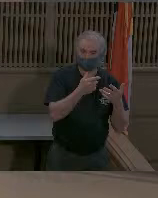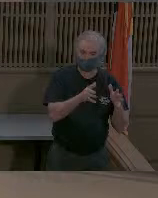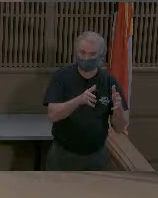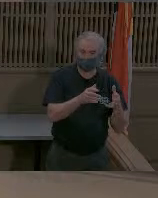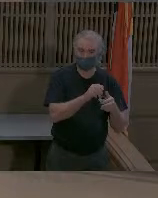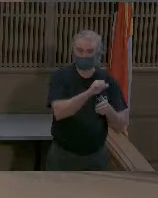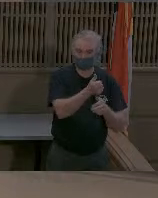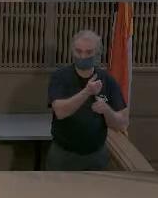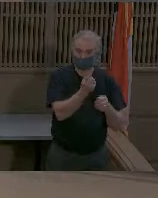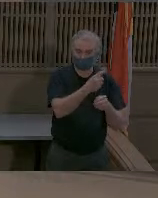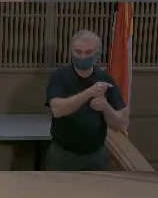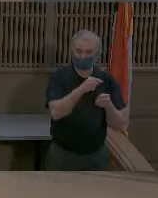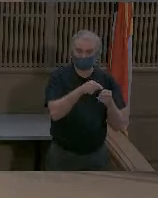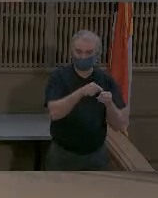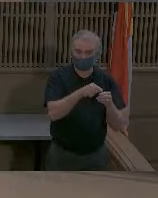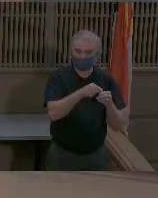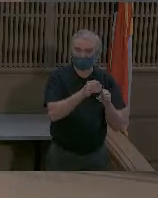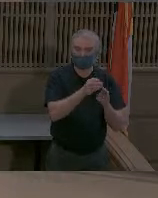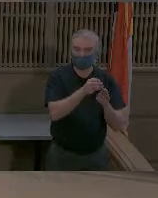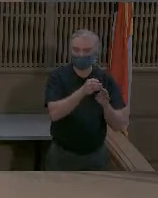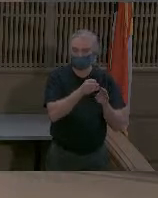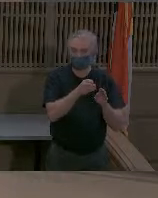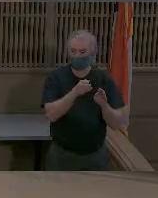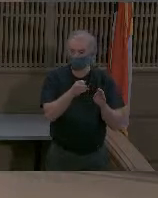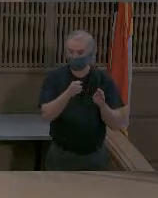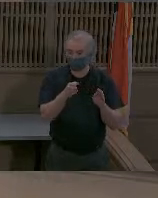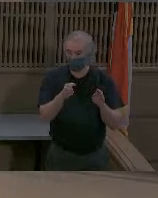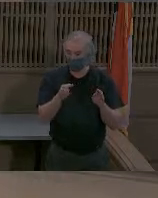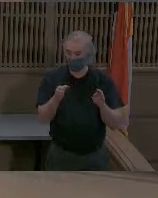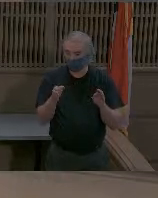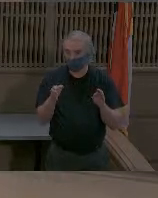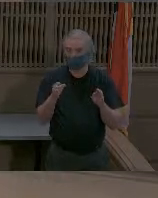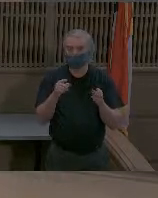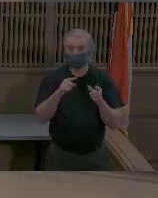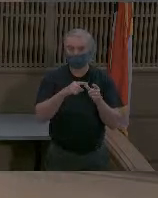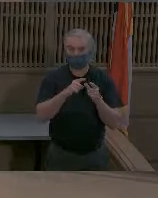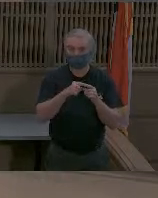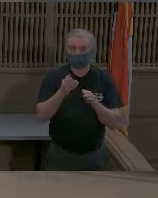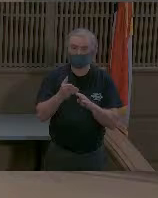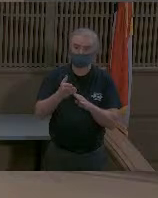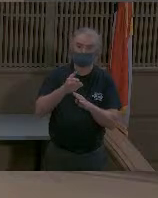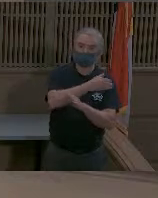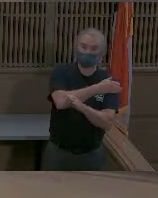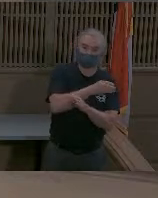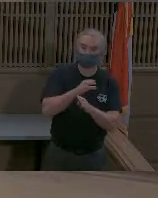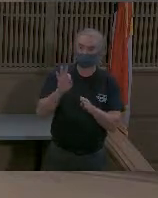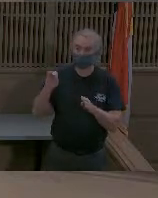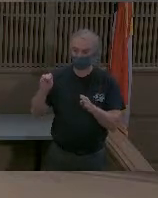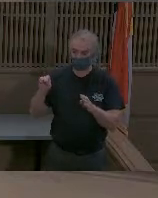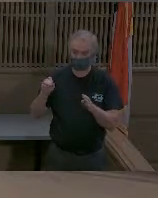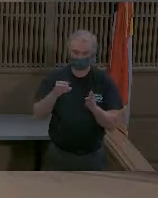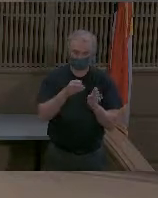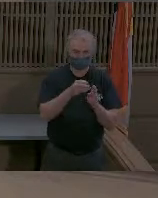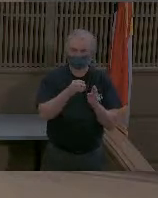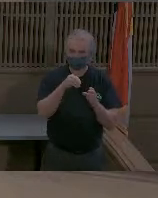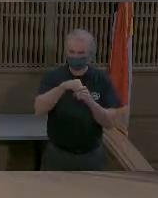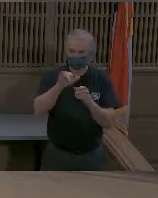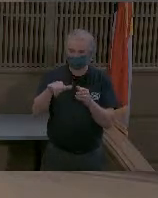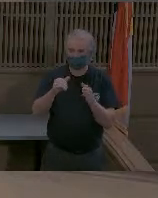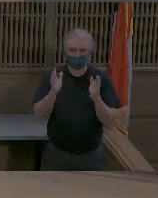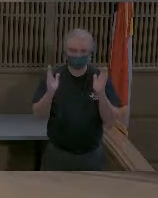They are probably going to be immune for the full 90 days. After 90 days, the chance of a reinfection starts to go